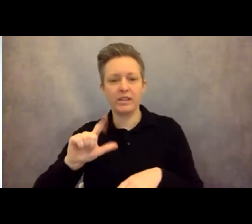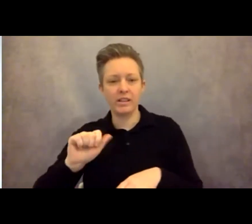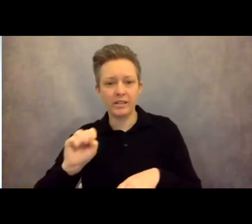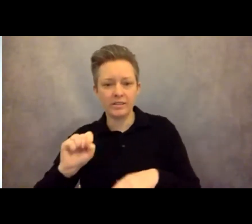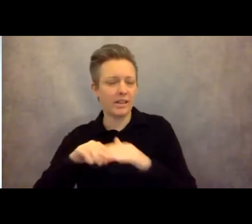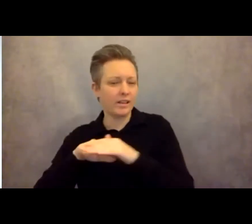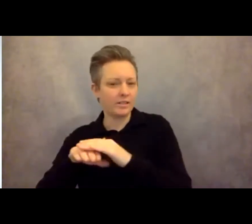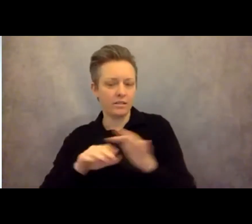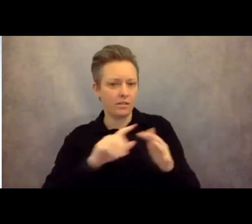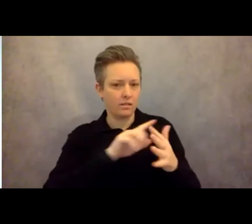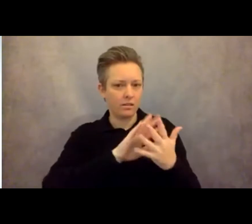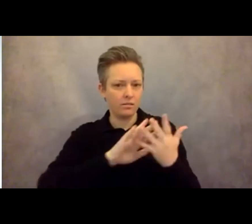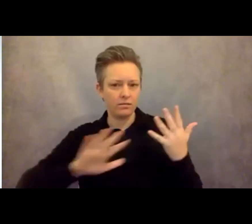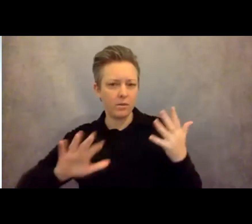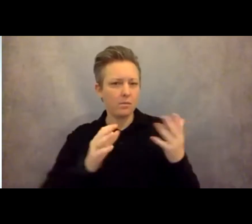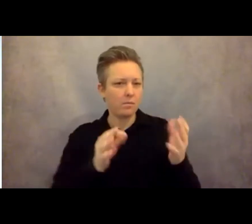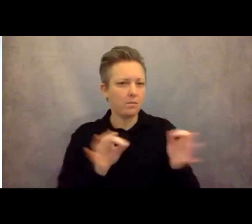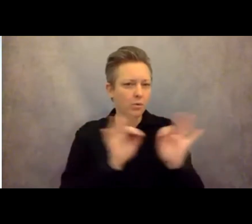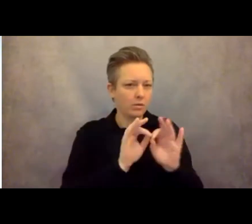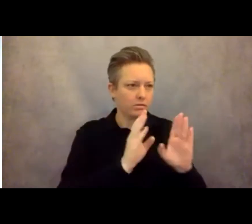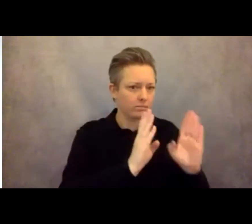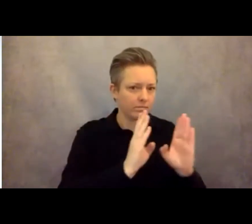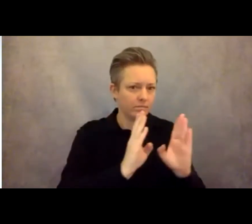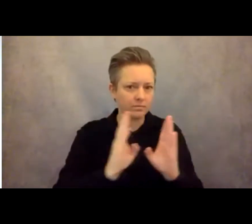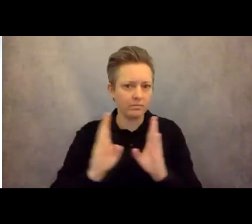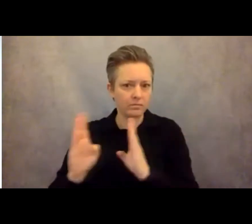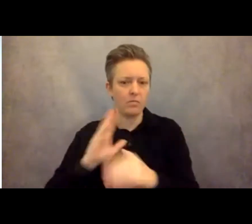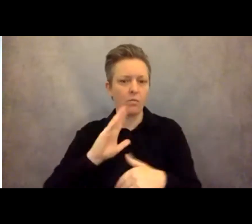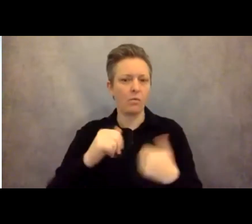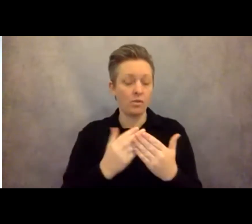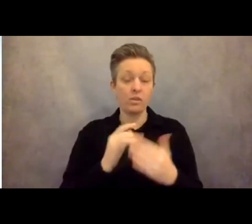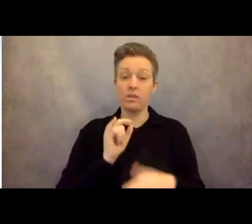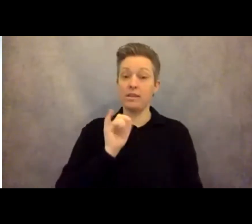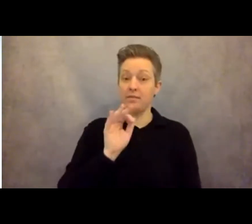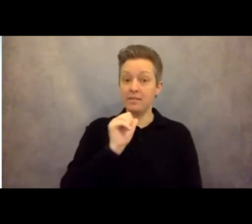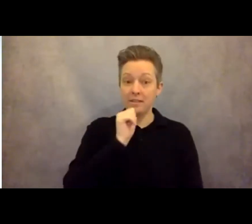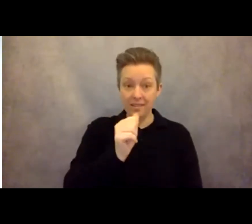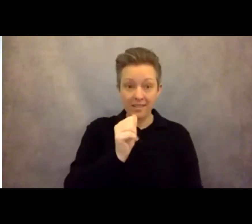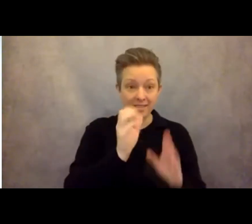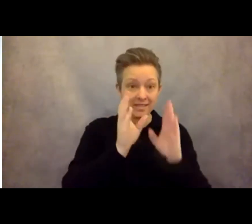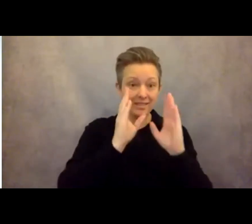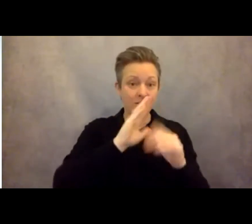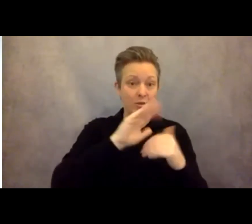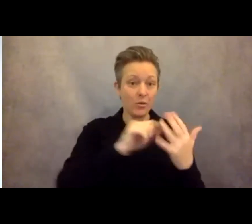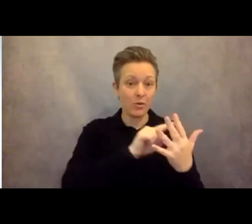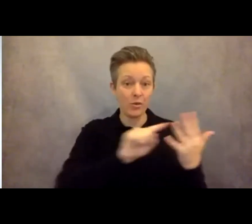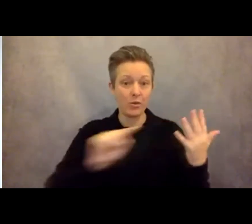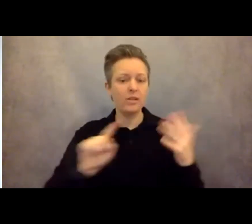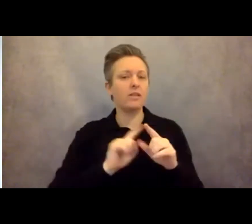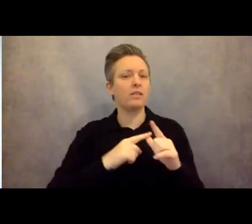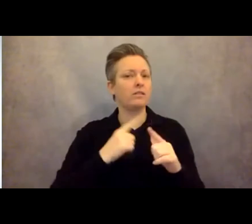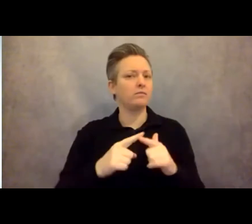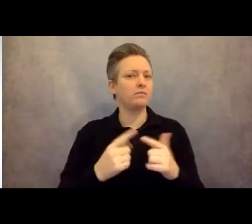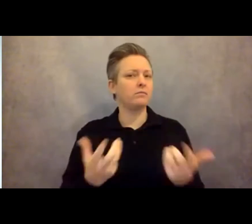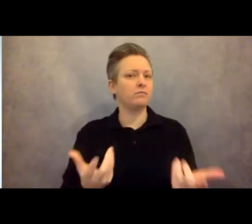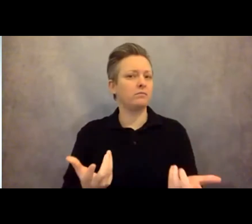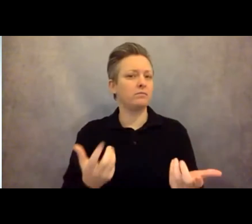vital piece to somebody's case or a vital piece to somebody's really steps to safety.